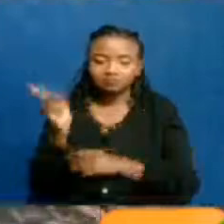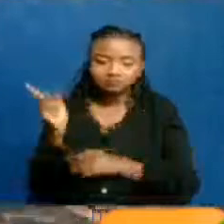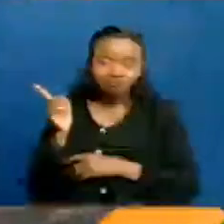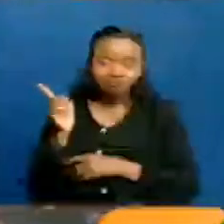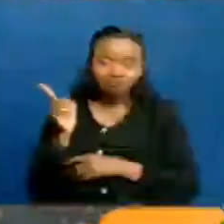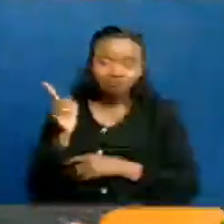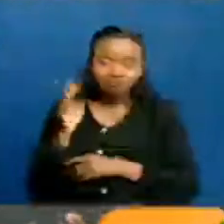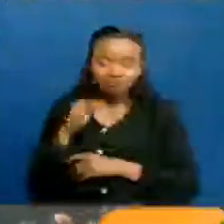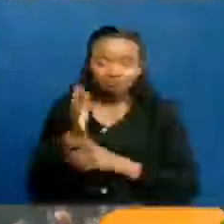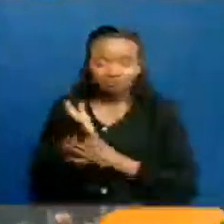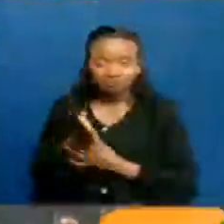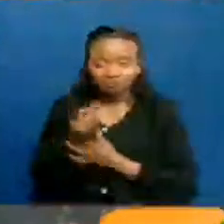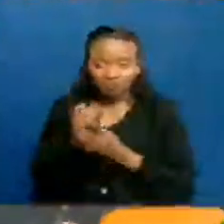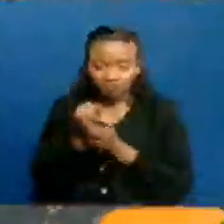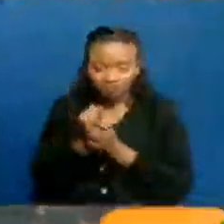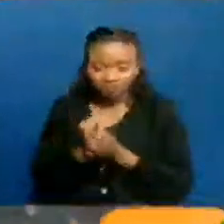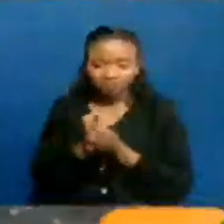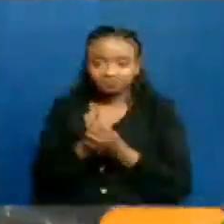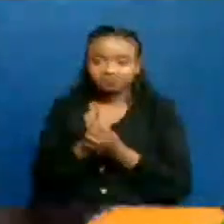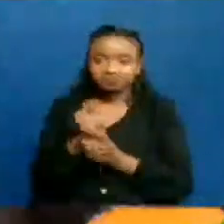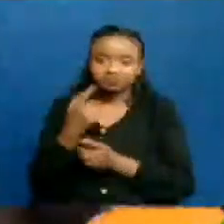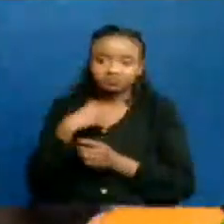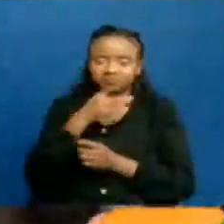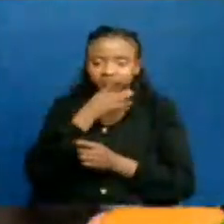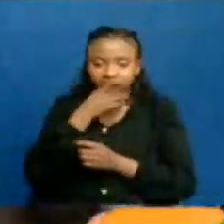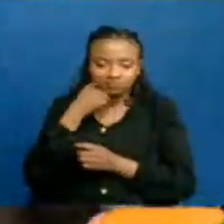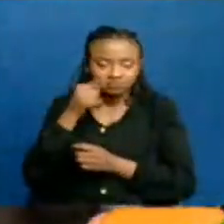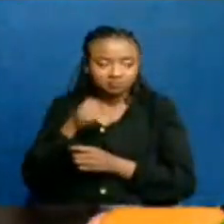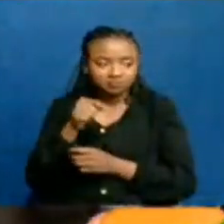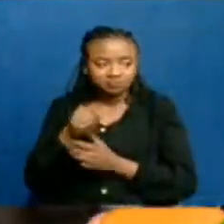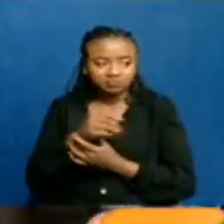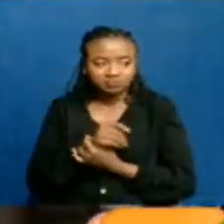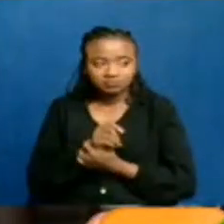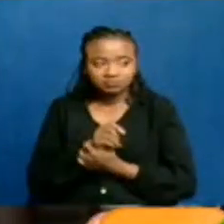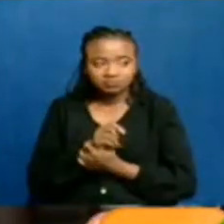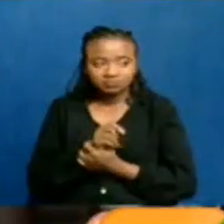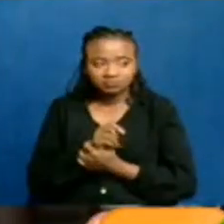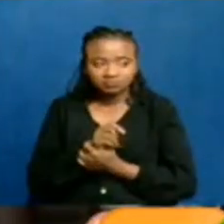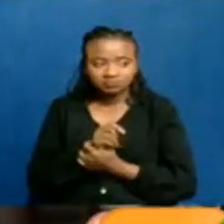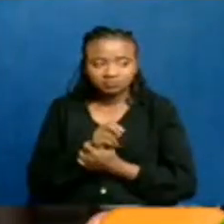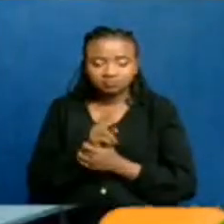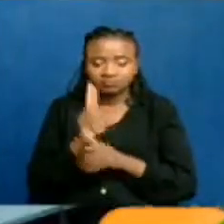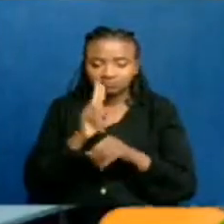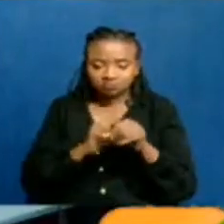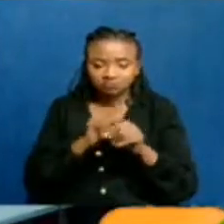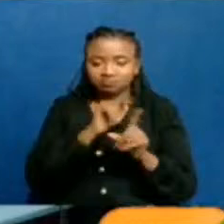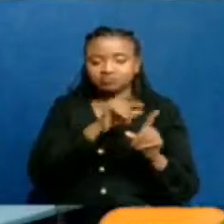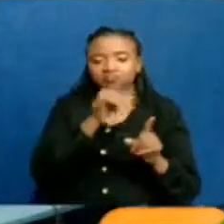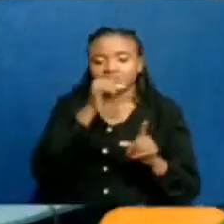kutoka kwa wavuvi na tunawafanyia drying ikauke kupitia kwa biogas.